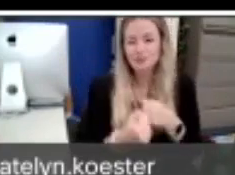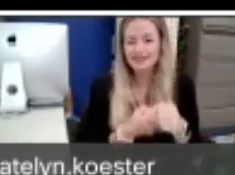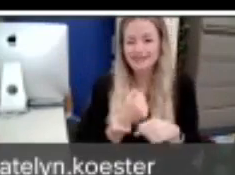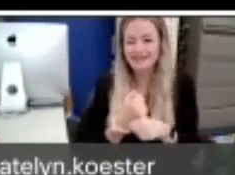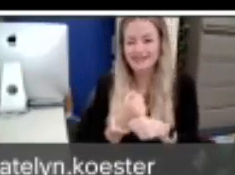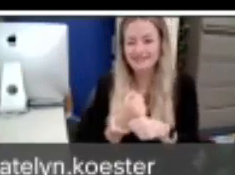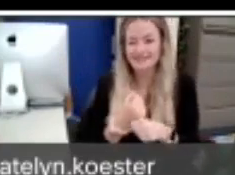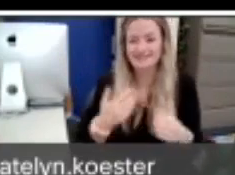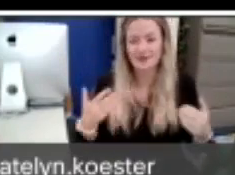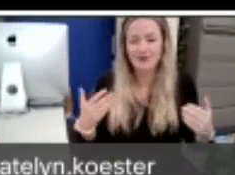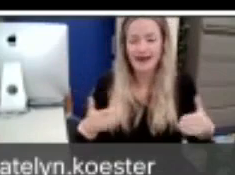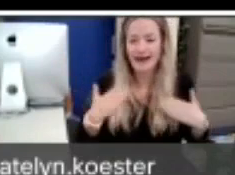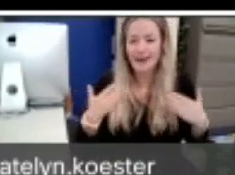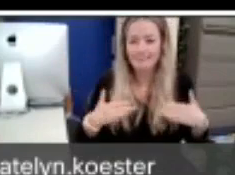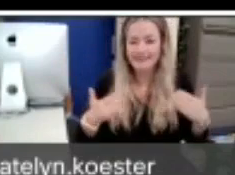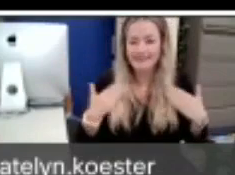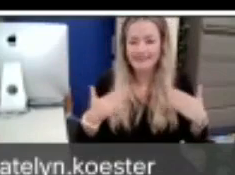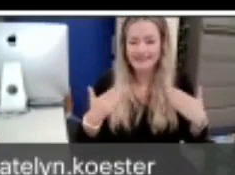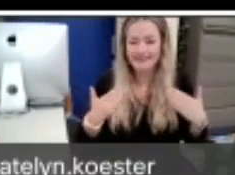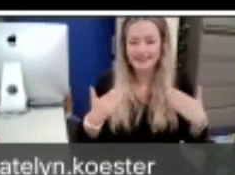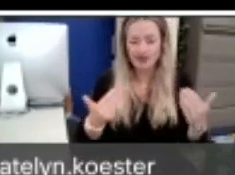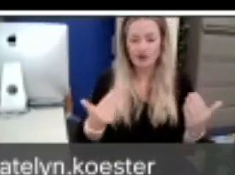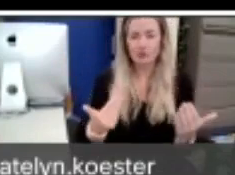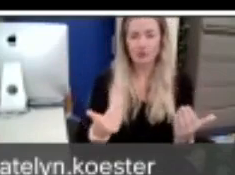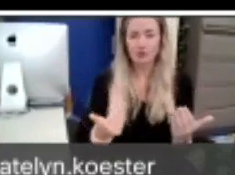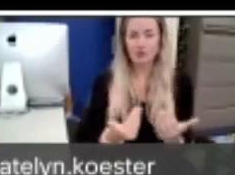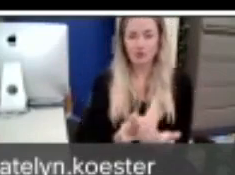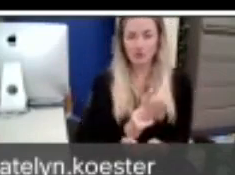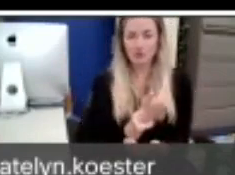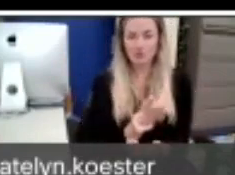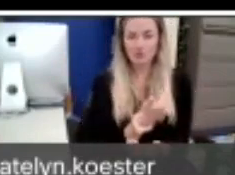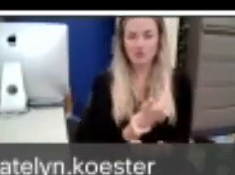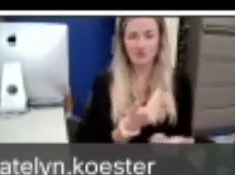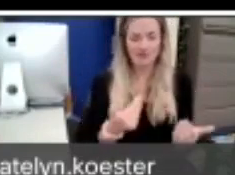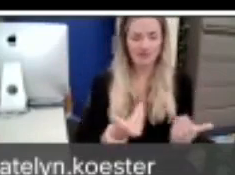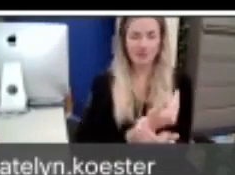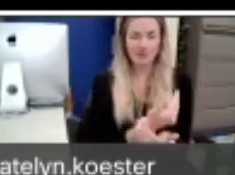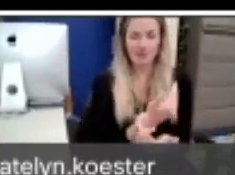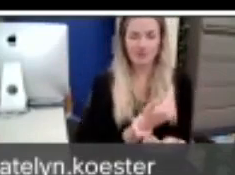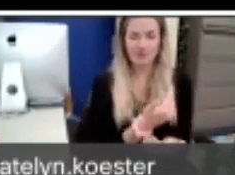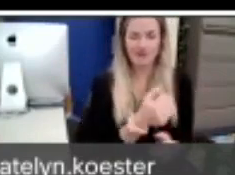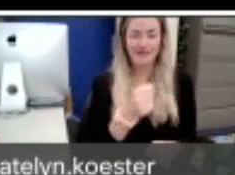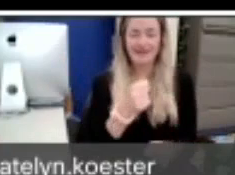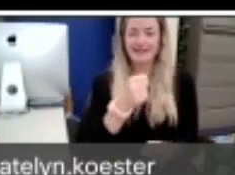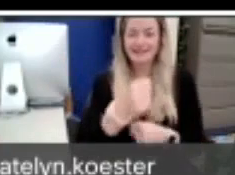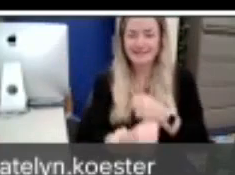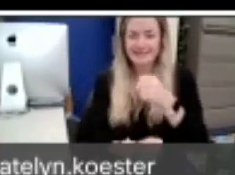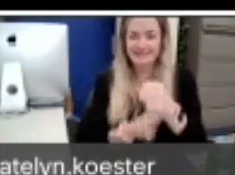Christmas. And then there's New Year's. So there's always the happy. And then new